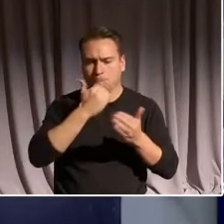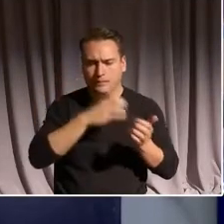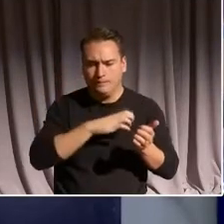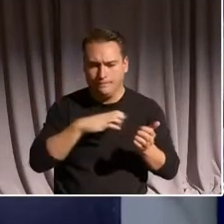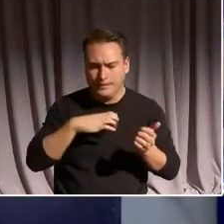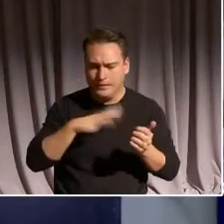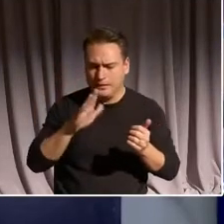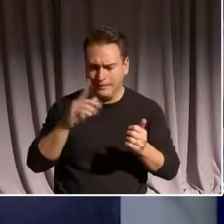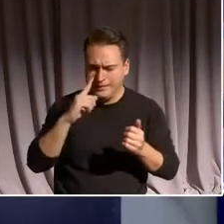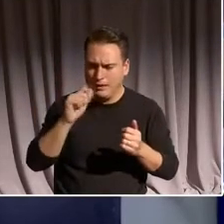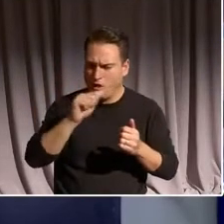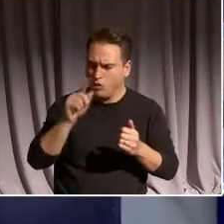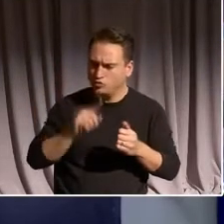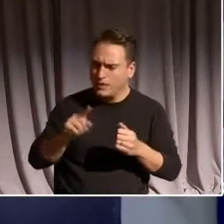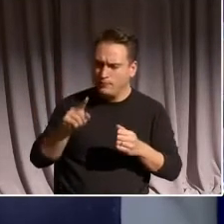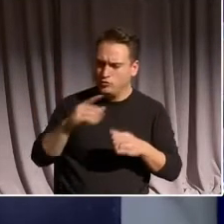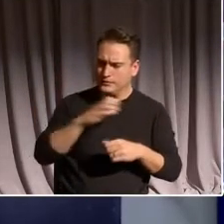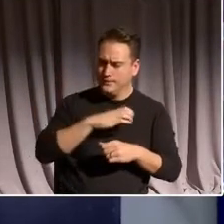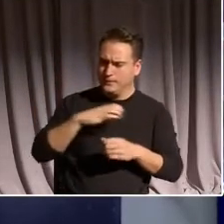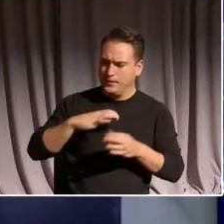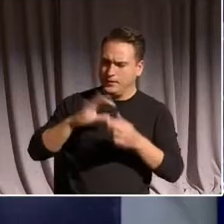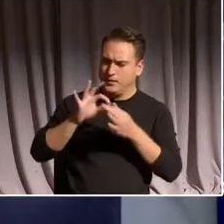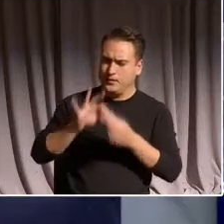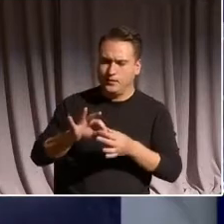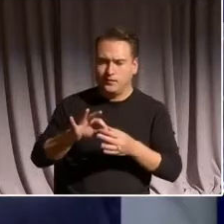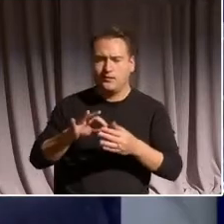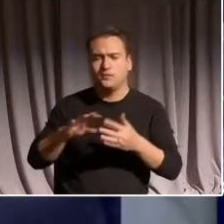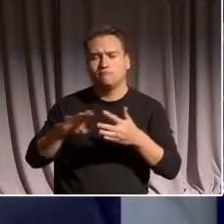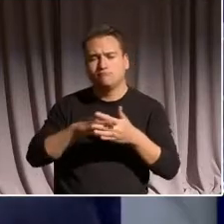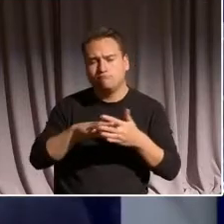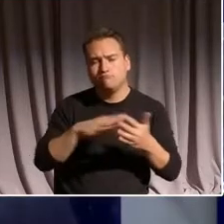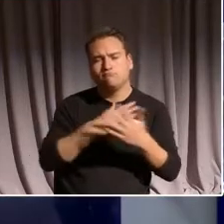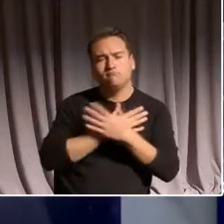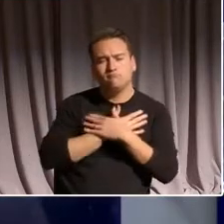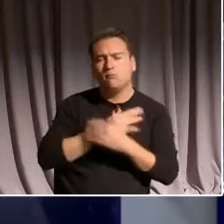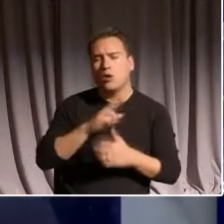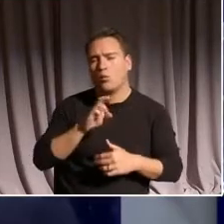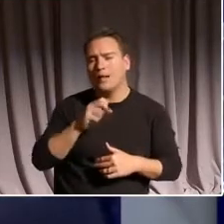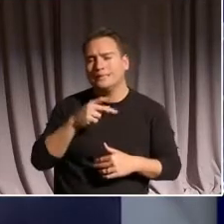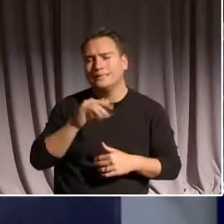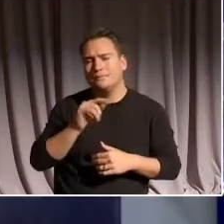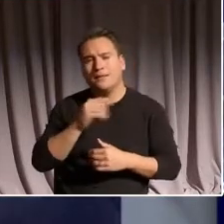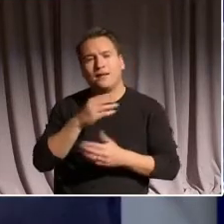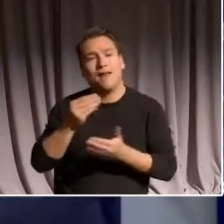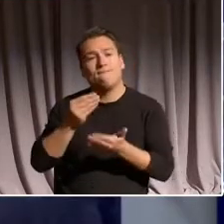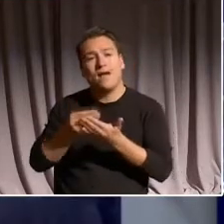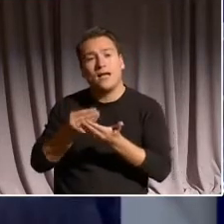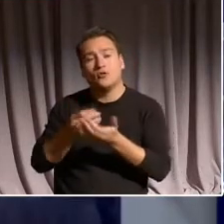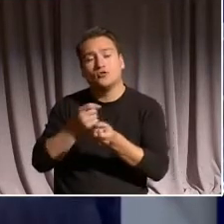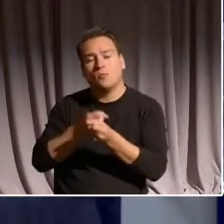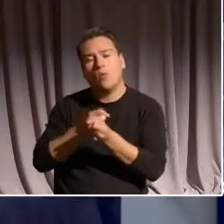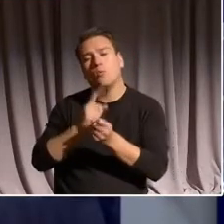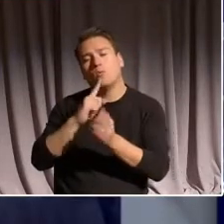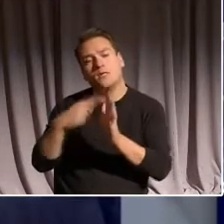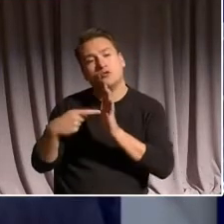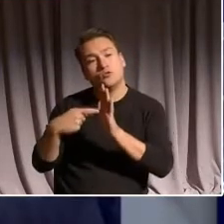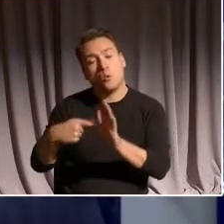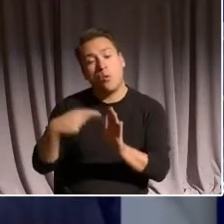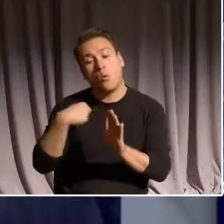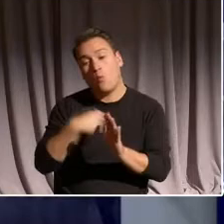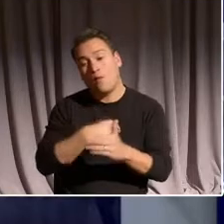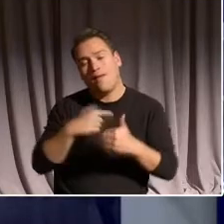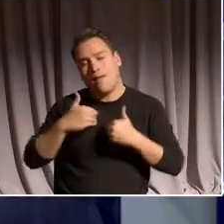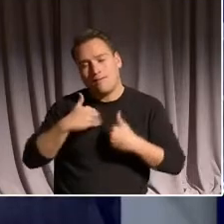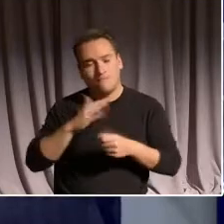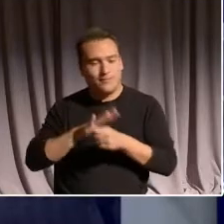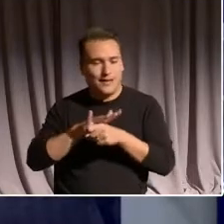Alzheimer's committee about respite and financial support, really ensuring that we have